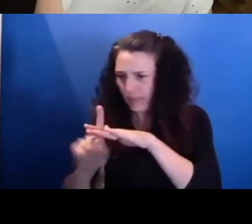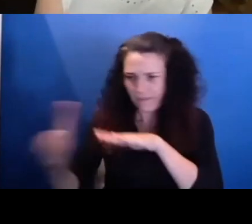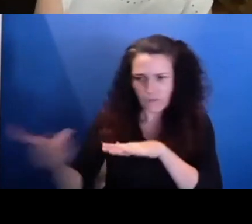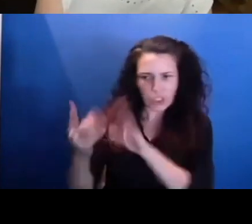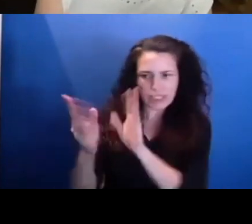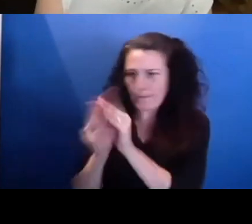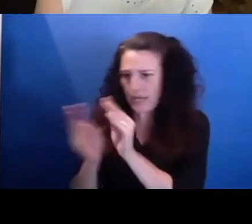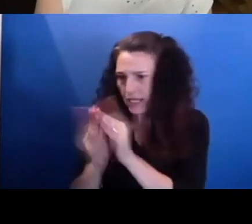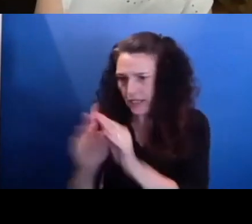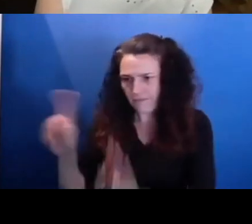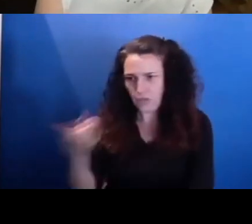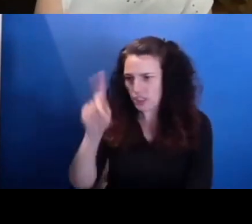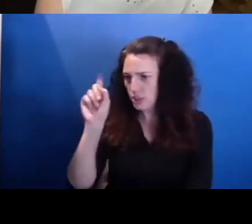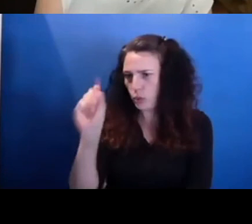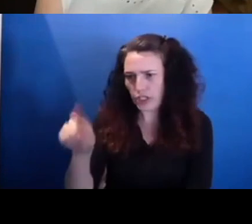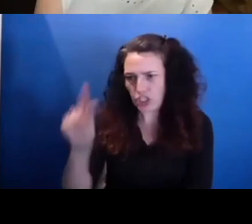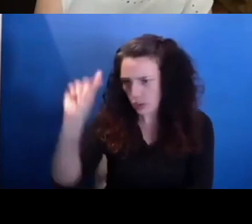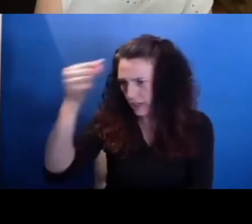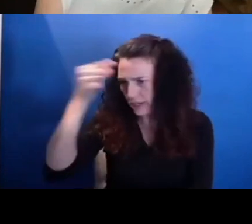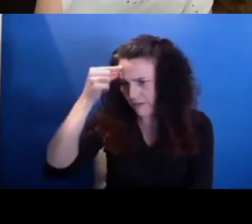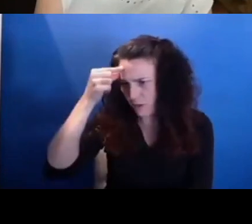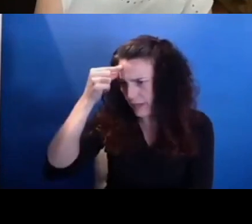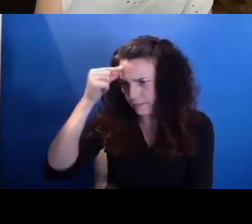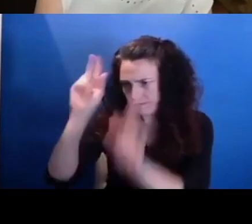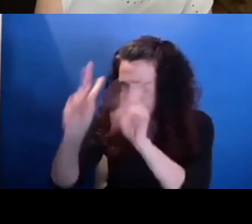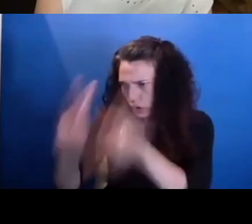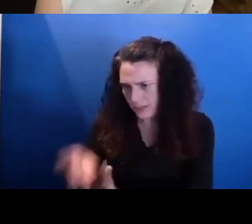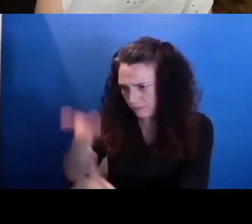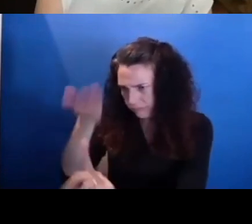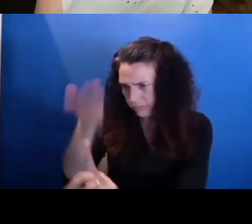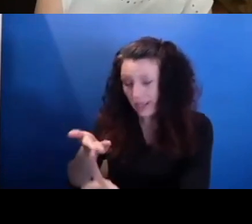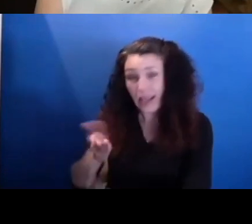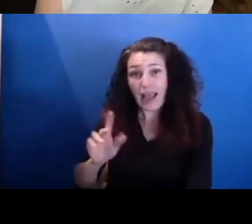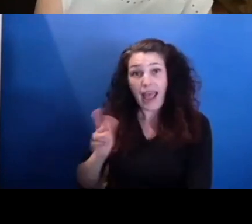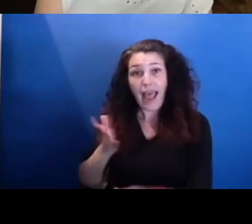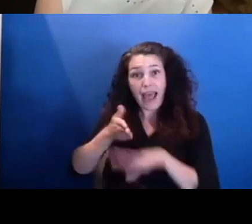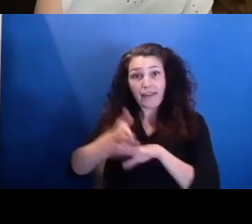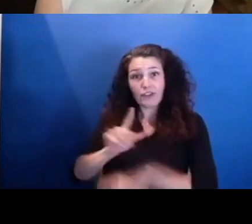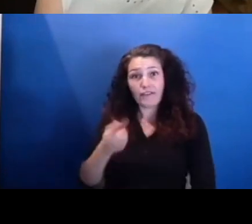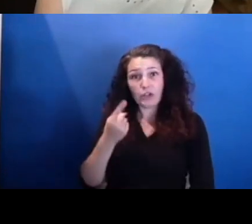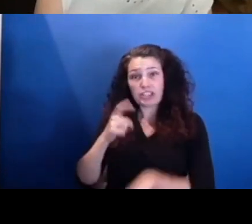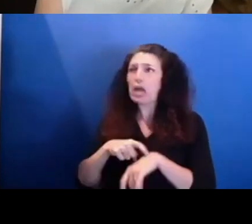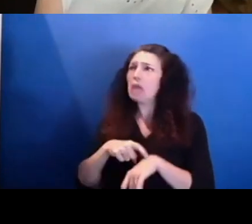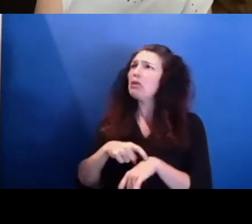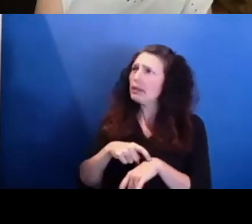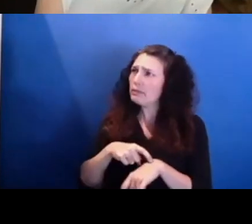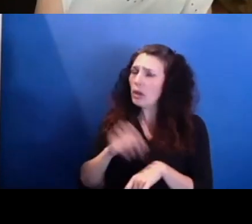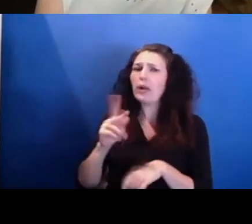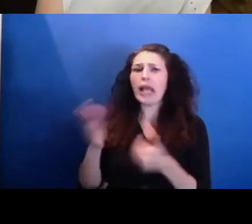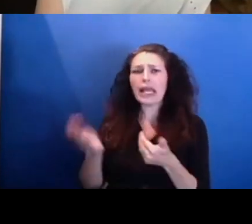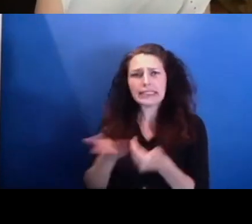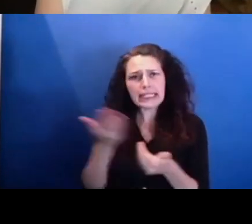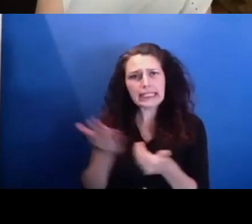public official or a government official. After you do it once, you'll find how much easier it is to do it the second time and the